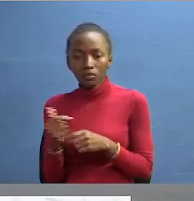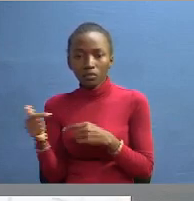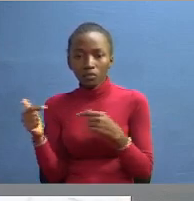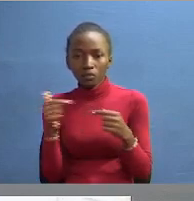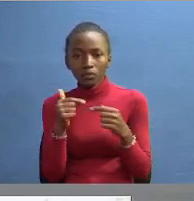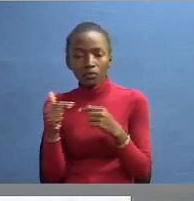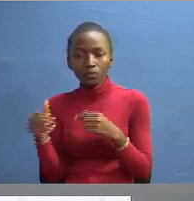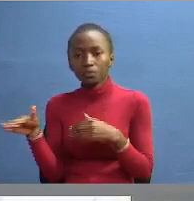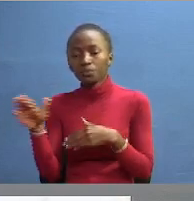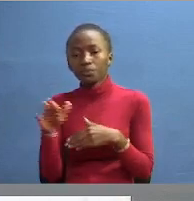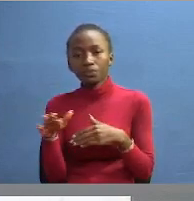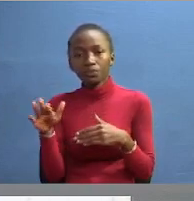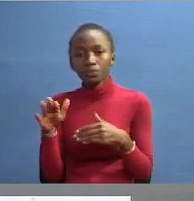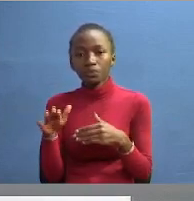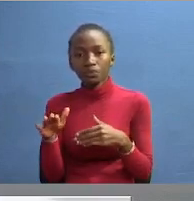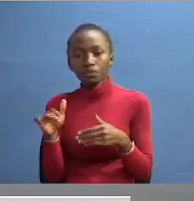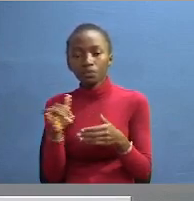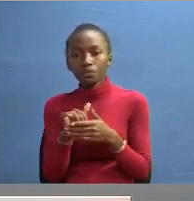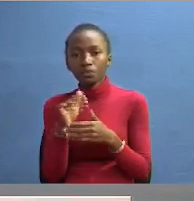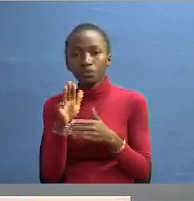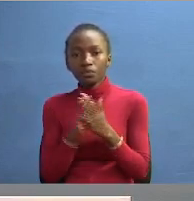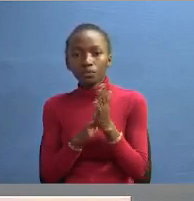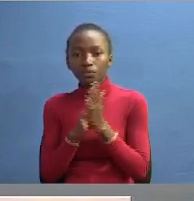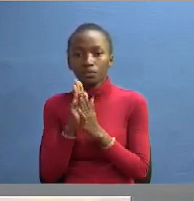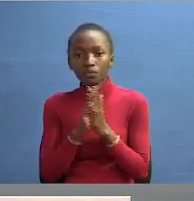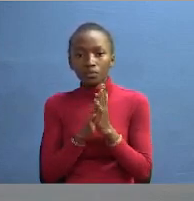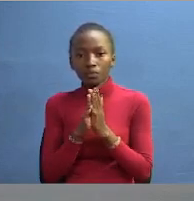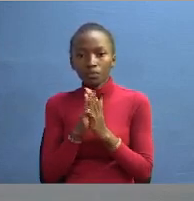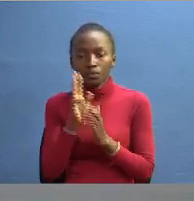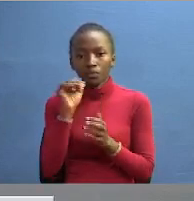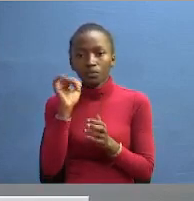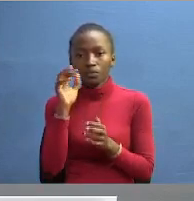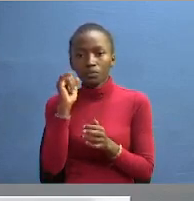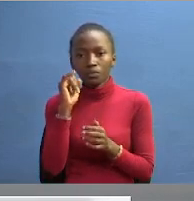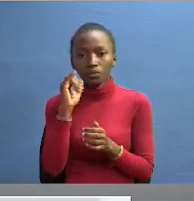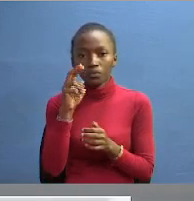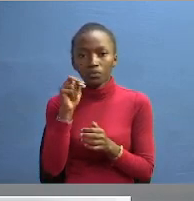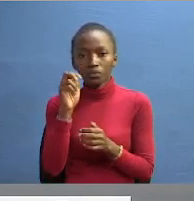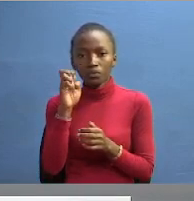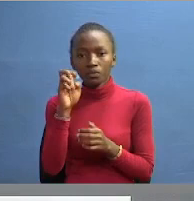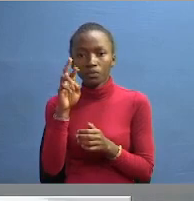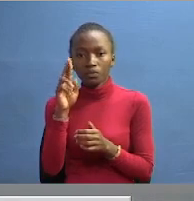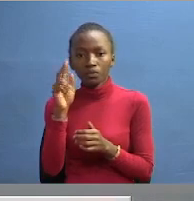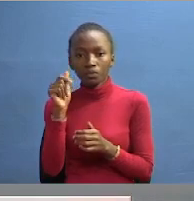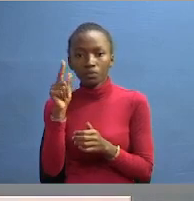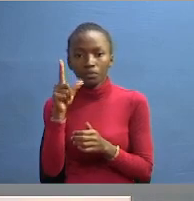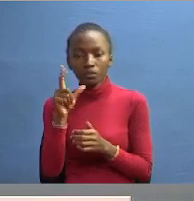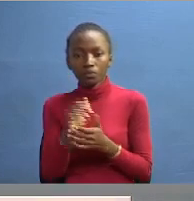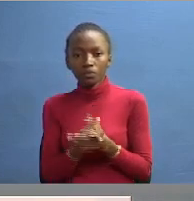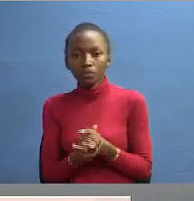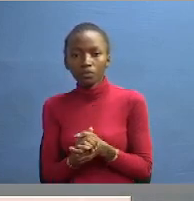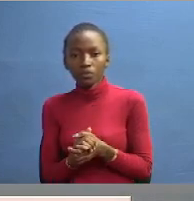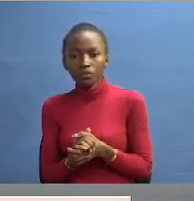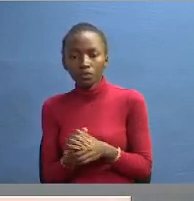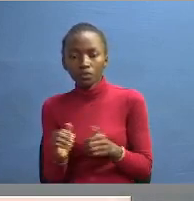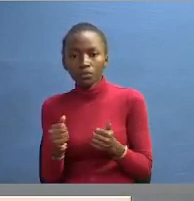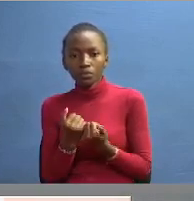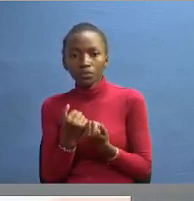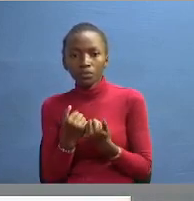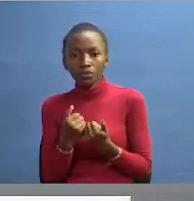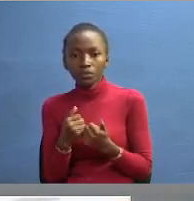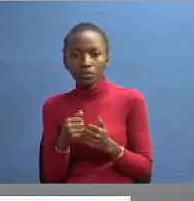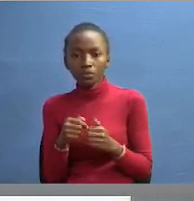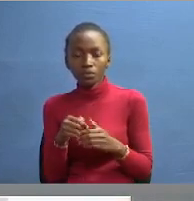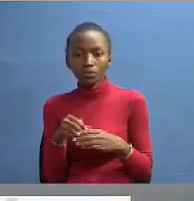is in the minerals. So if these things are happening in the watch of the states, I mean, the firearms